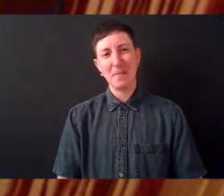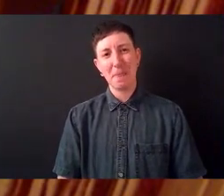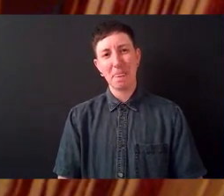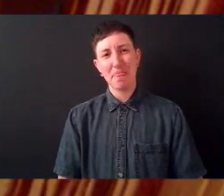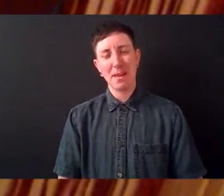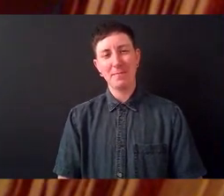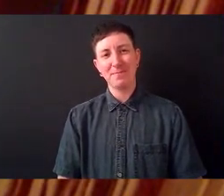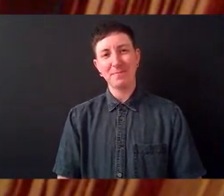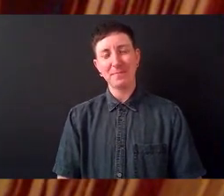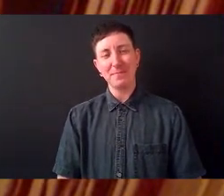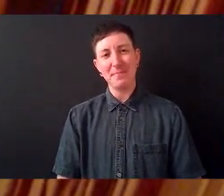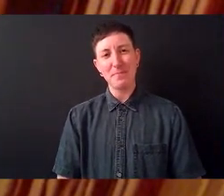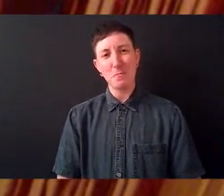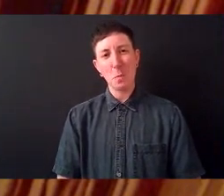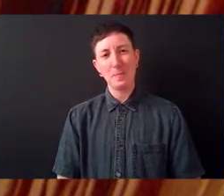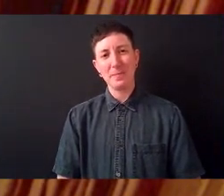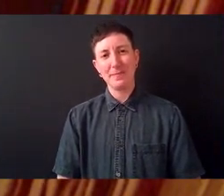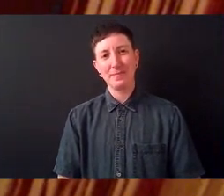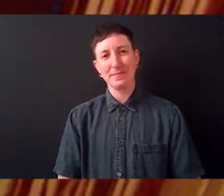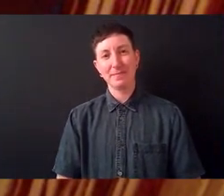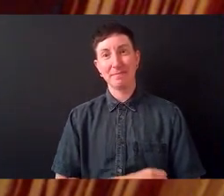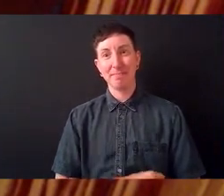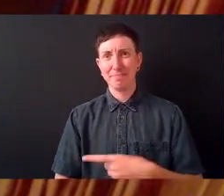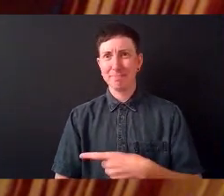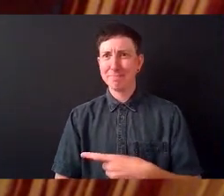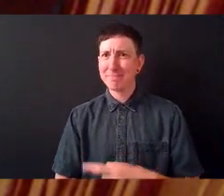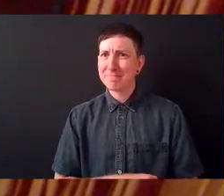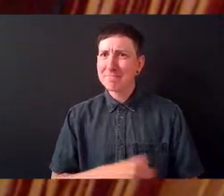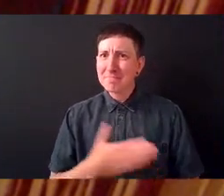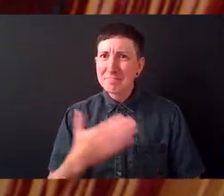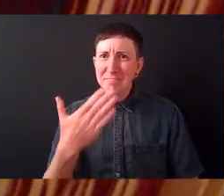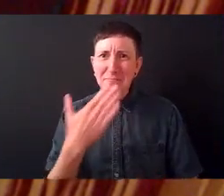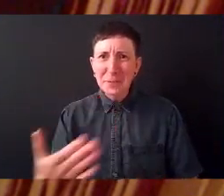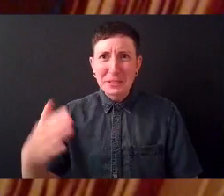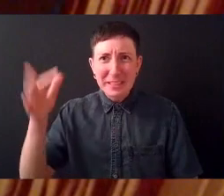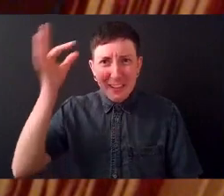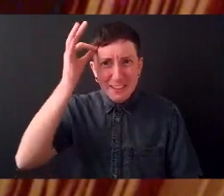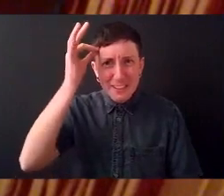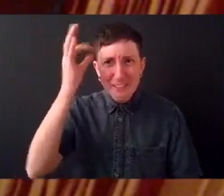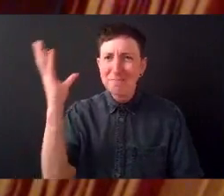Beautiful. I love its hair. I think it's looking gorgeous.